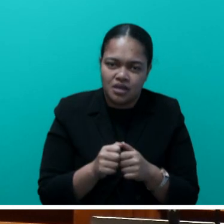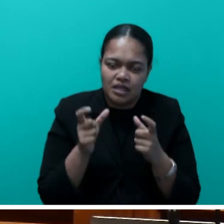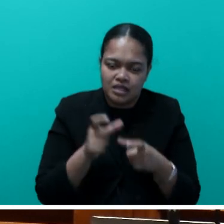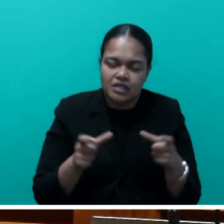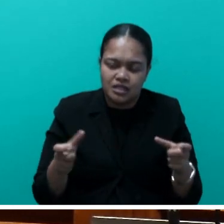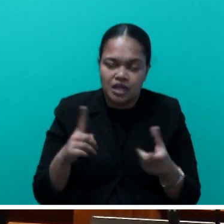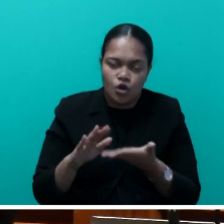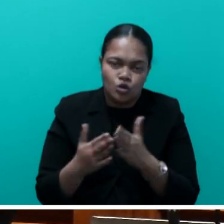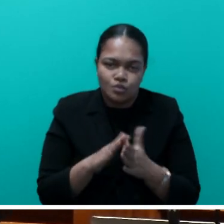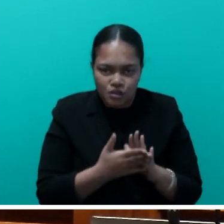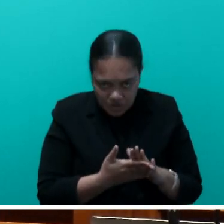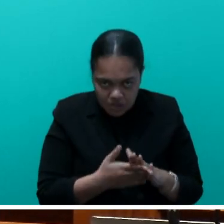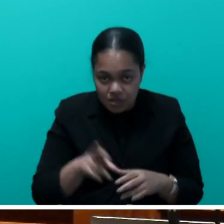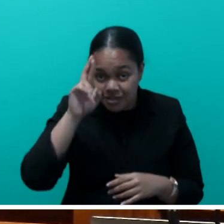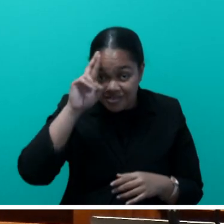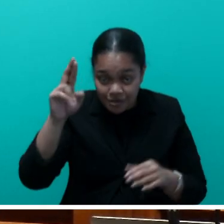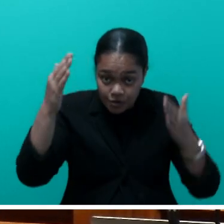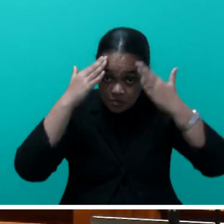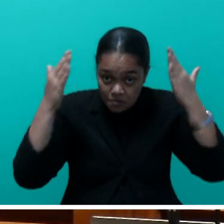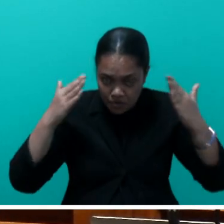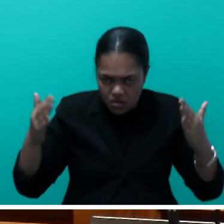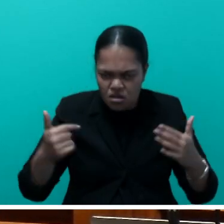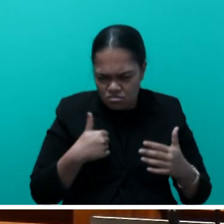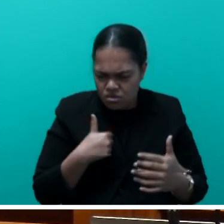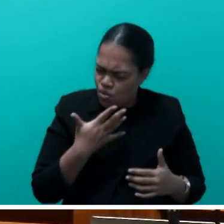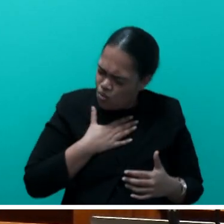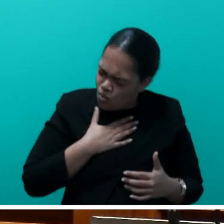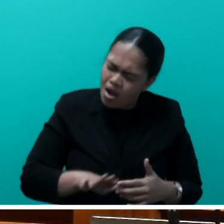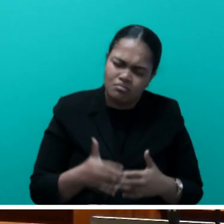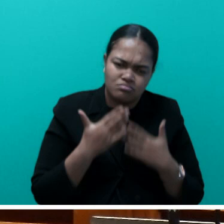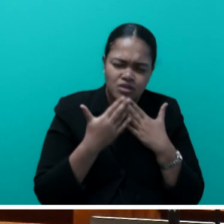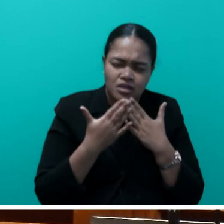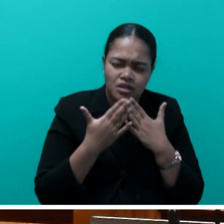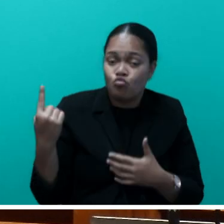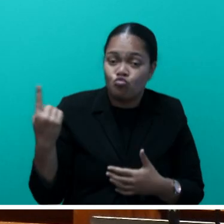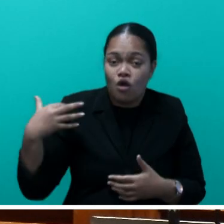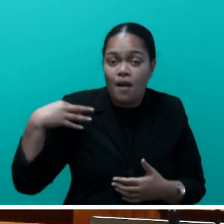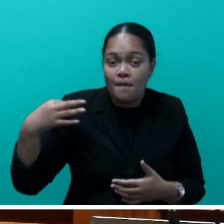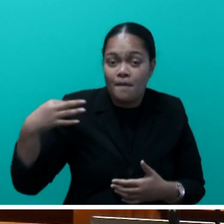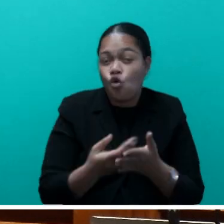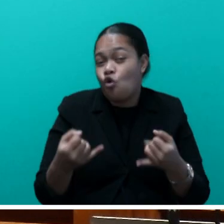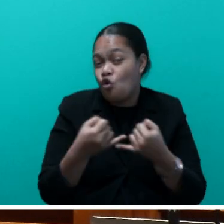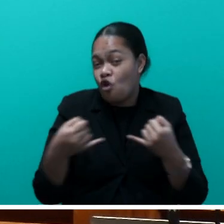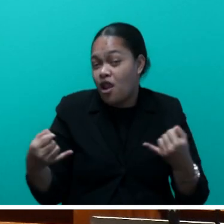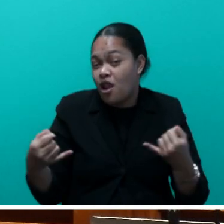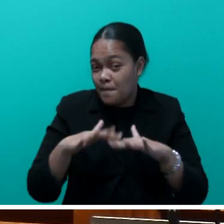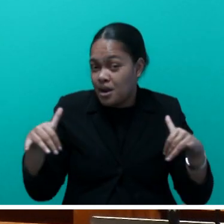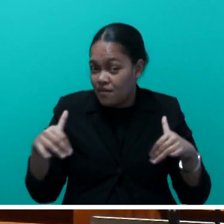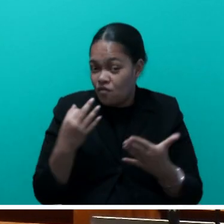communities. Mr. Speaker, sir, I would like to personally thank every Fijian that applied via our online platform in the financial